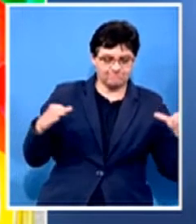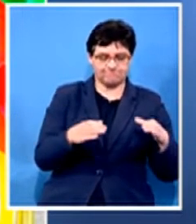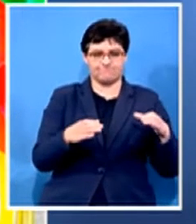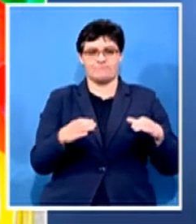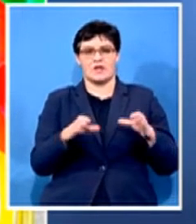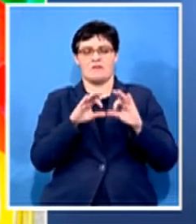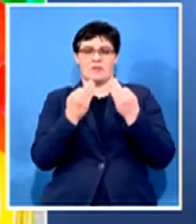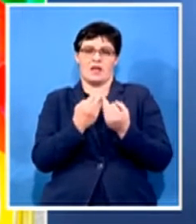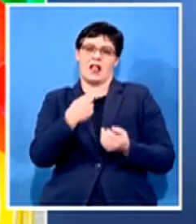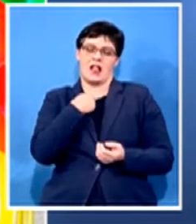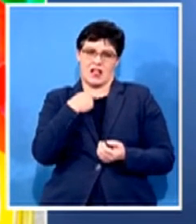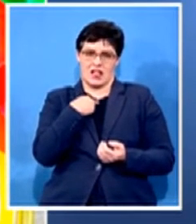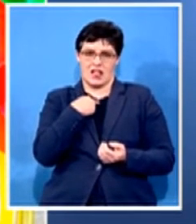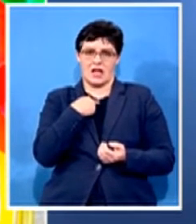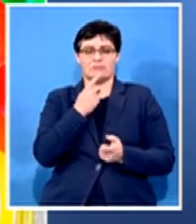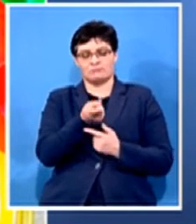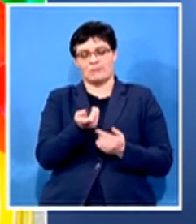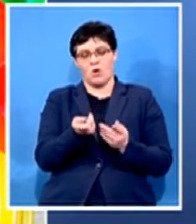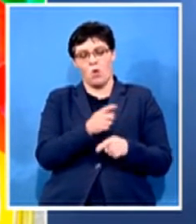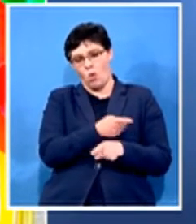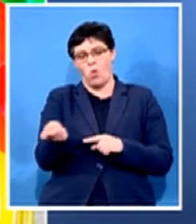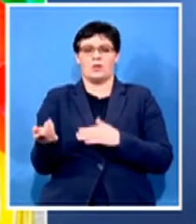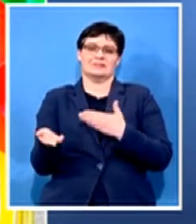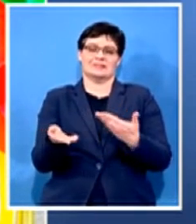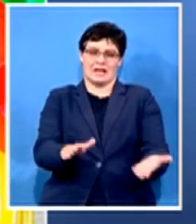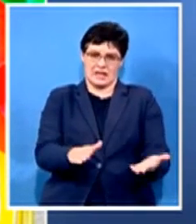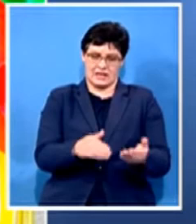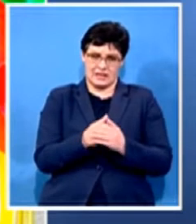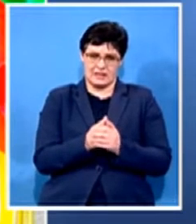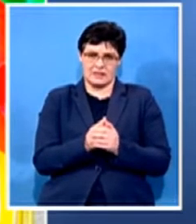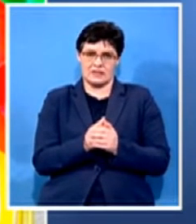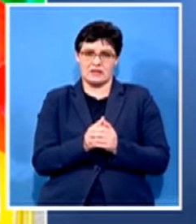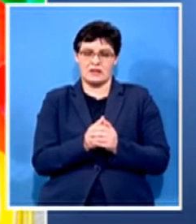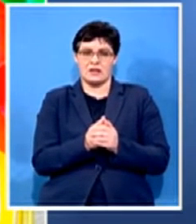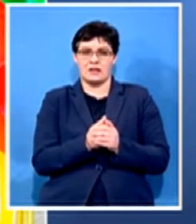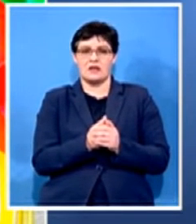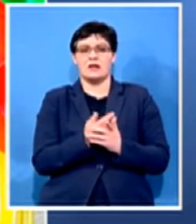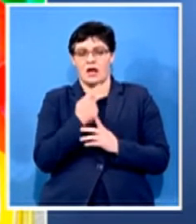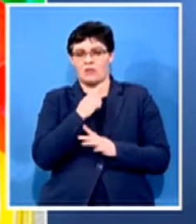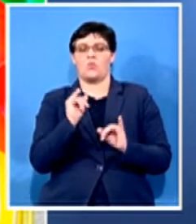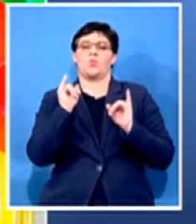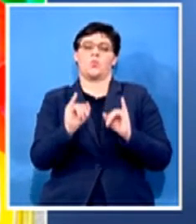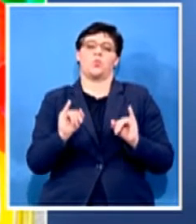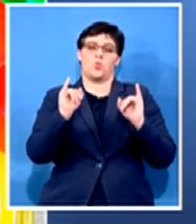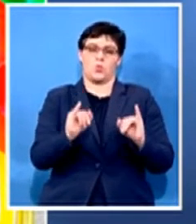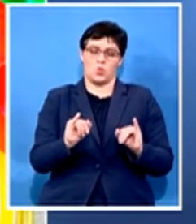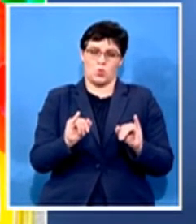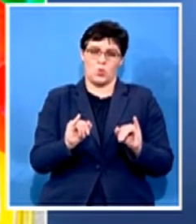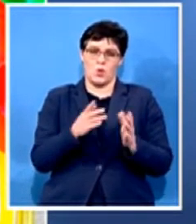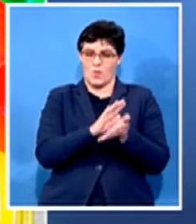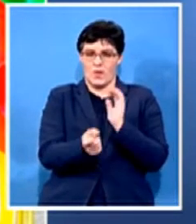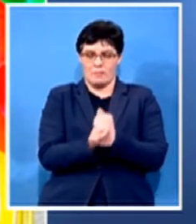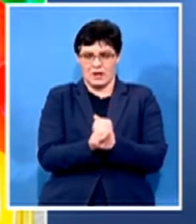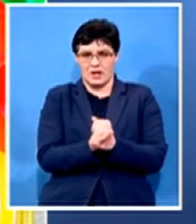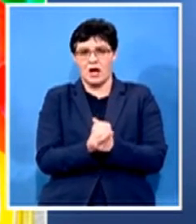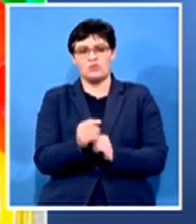their untimely passing. It is an absolutely devastating ordeal, and we would like to thank also the provincial government